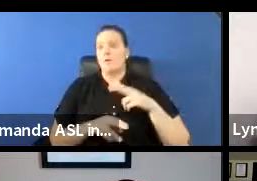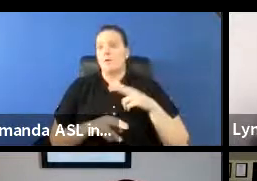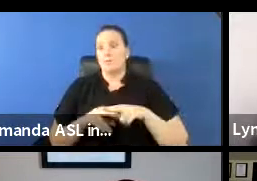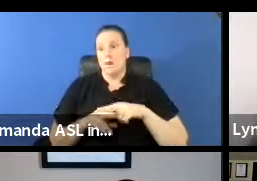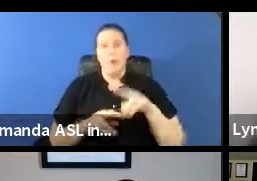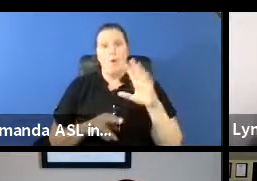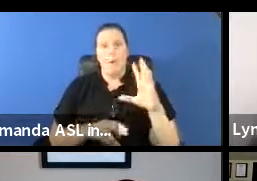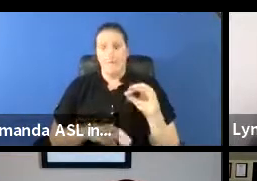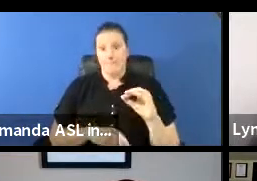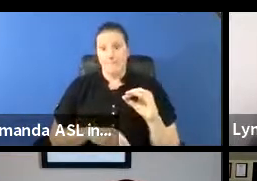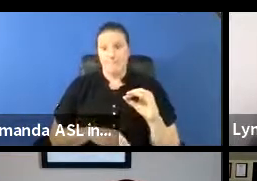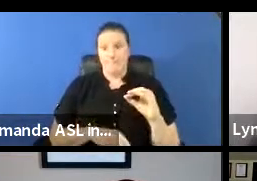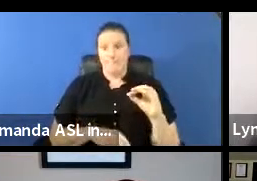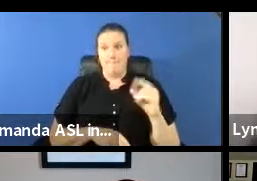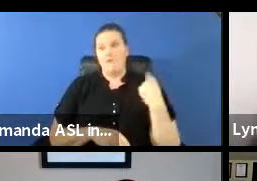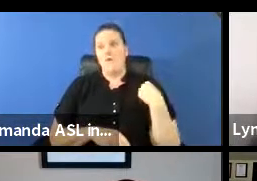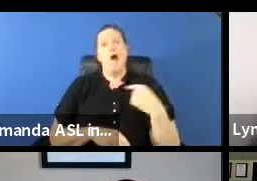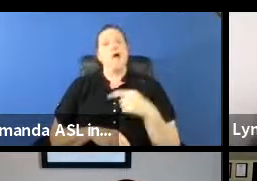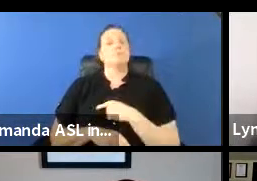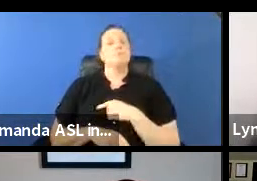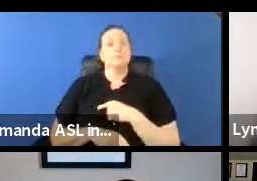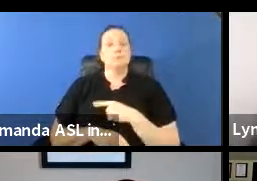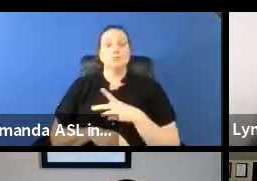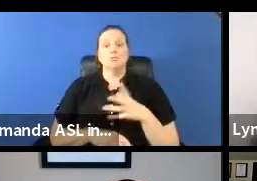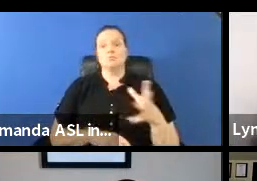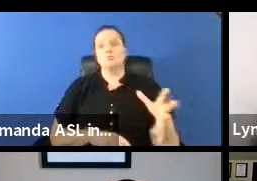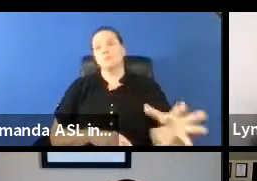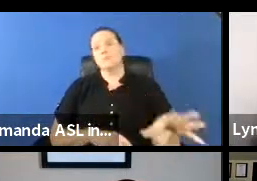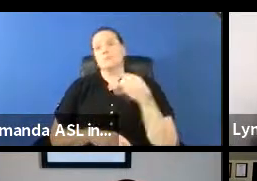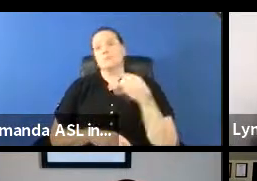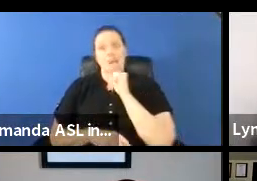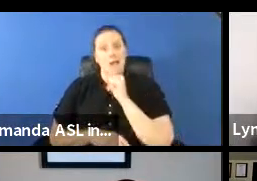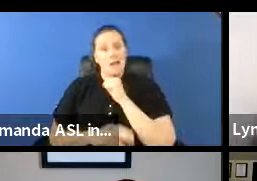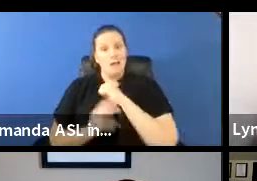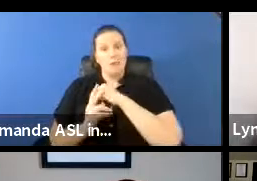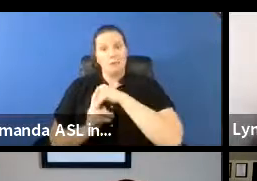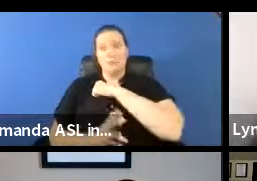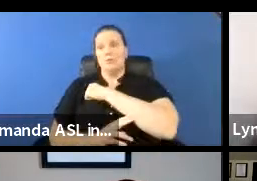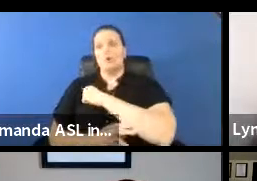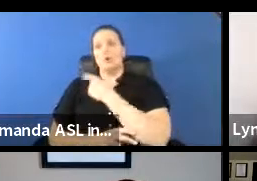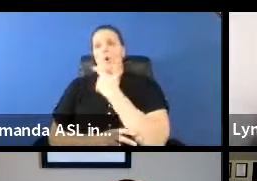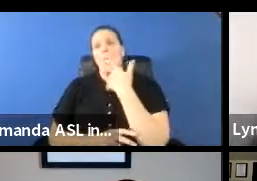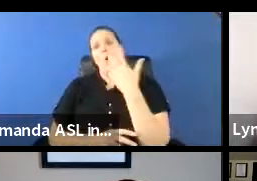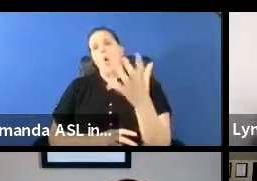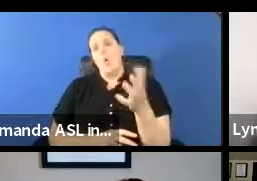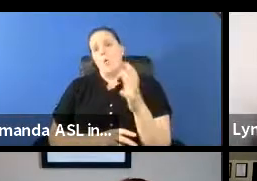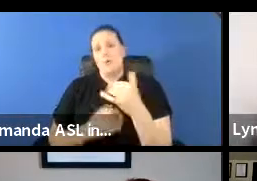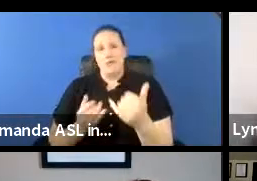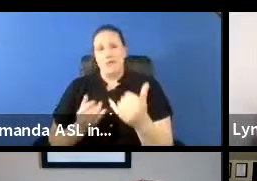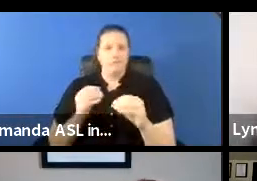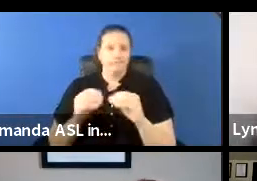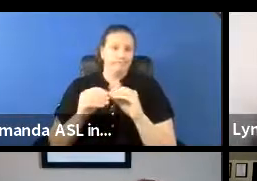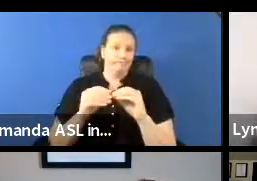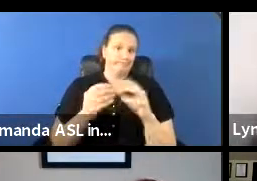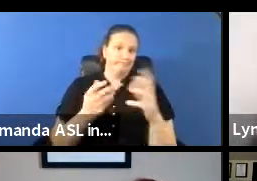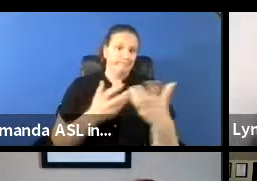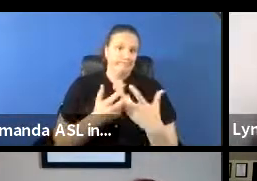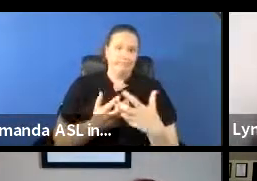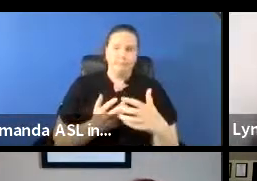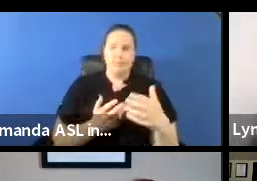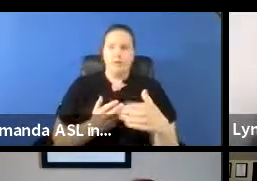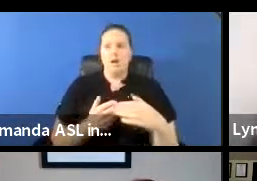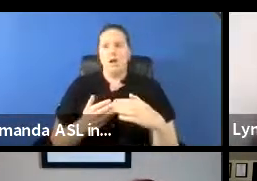companies. And for us to take that bridge and say we're going to now retrofit and put in a